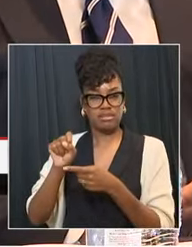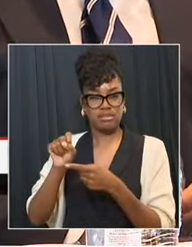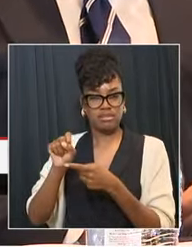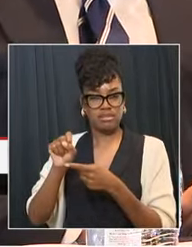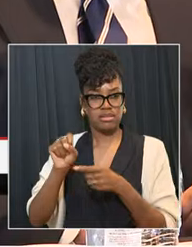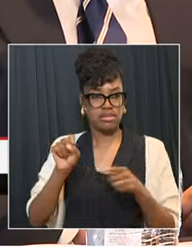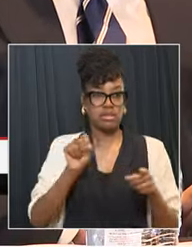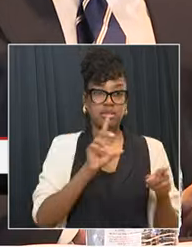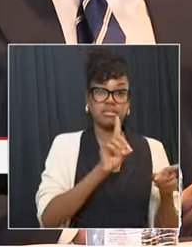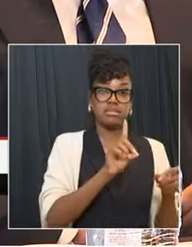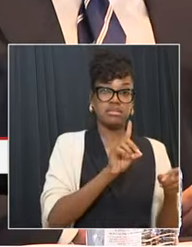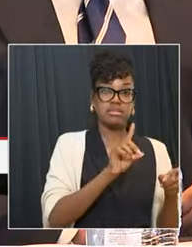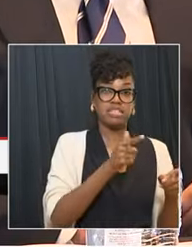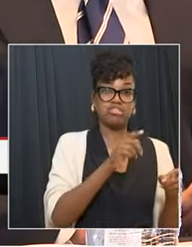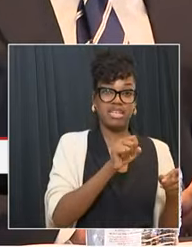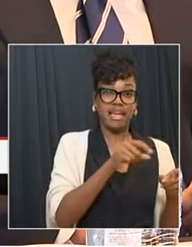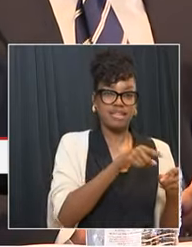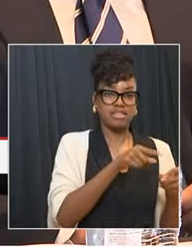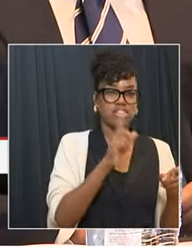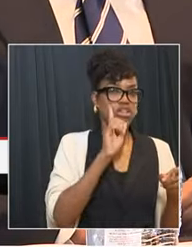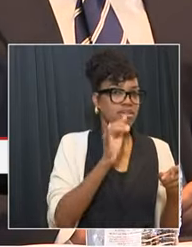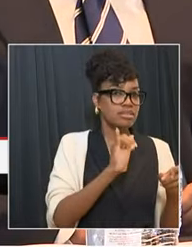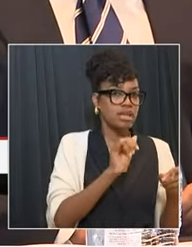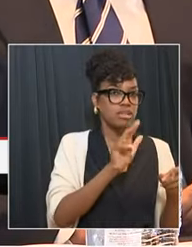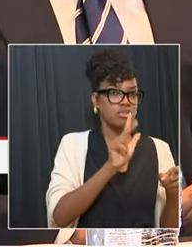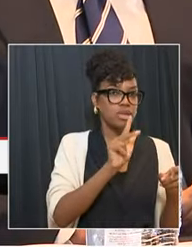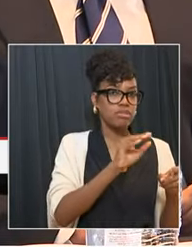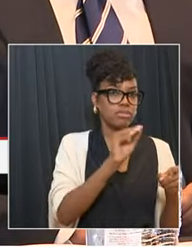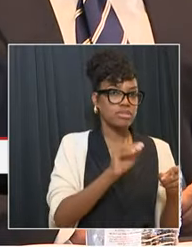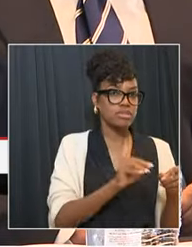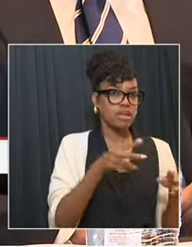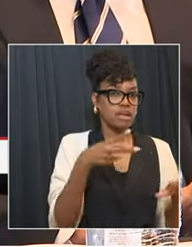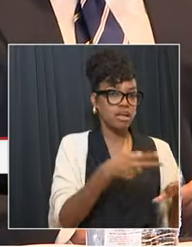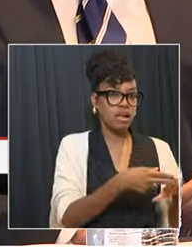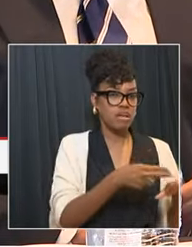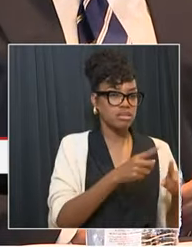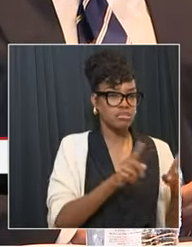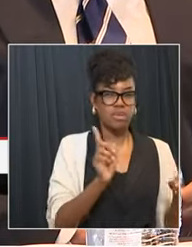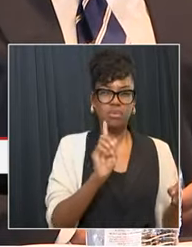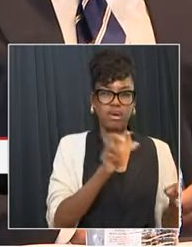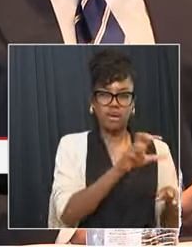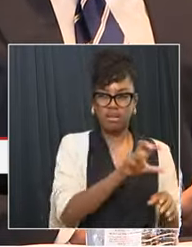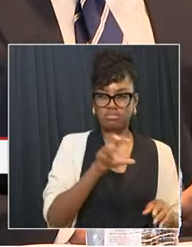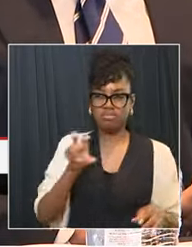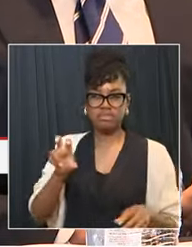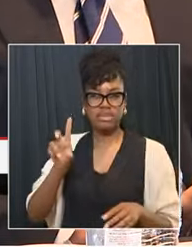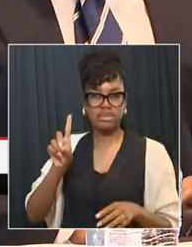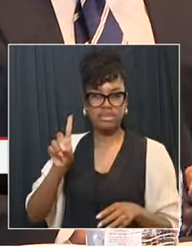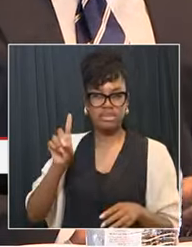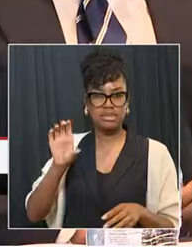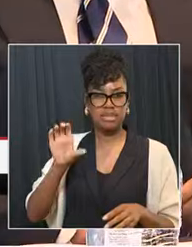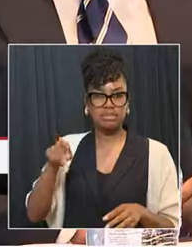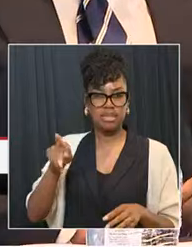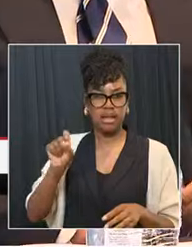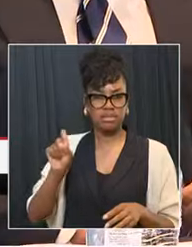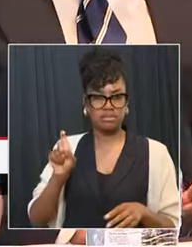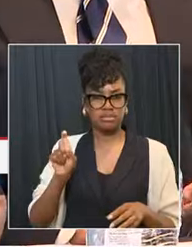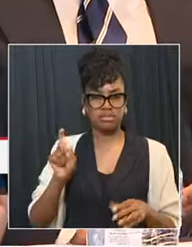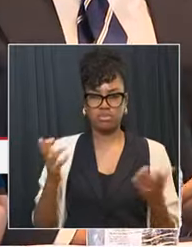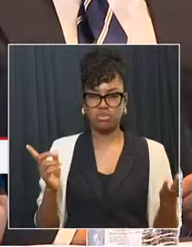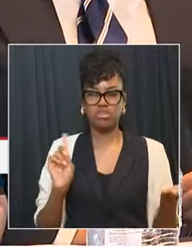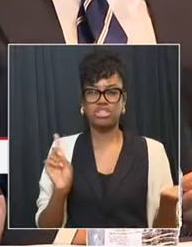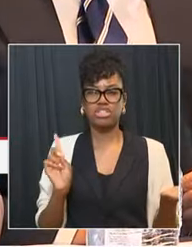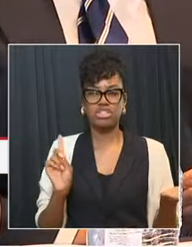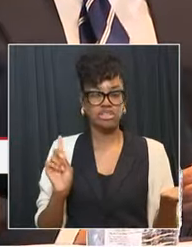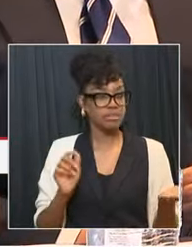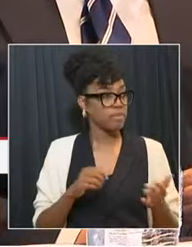side, that looks like a 23% cut, but I guess where was it put in the DCPS budget? So I'll